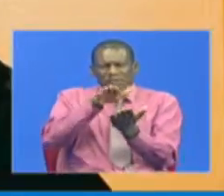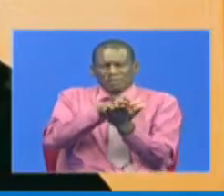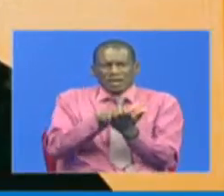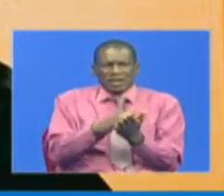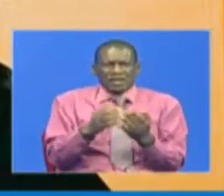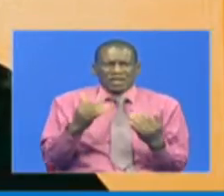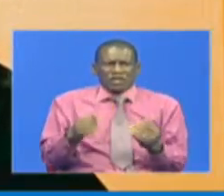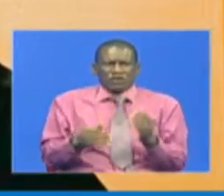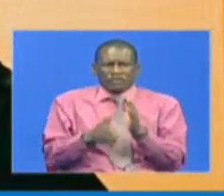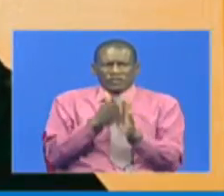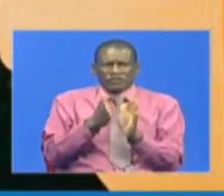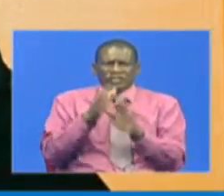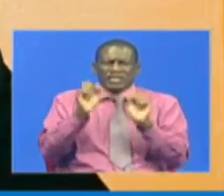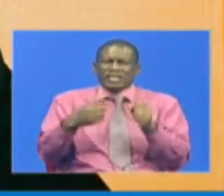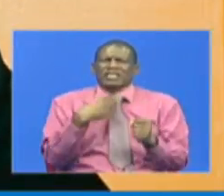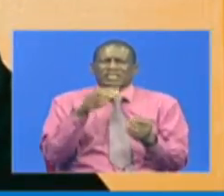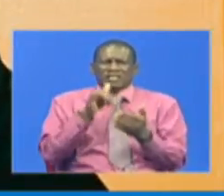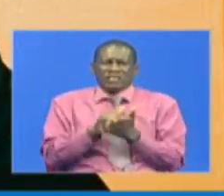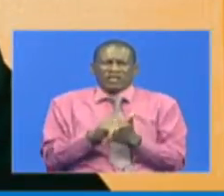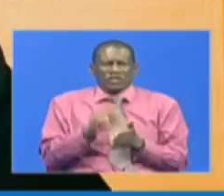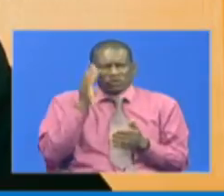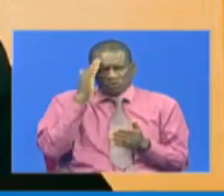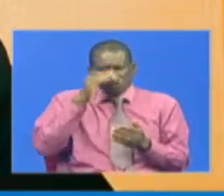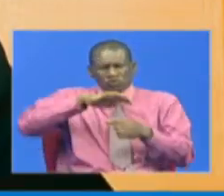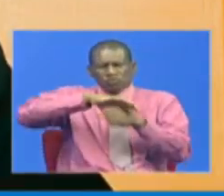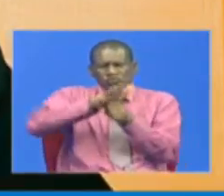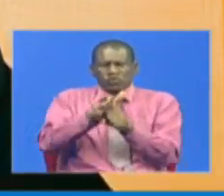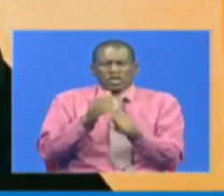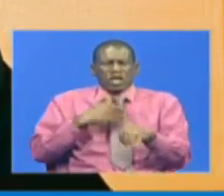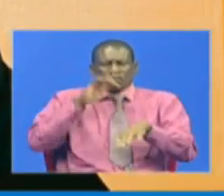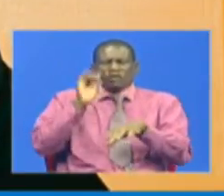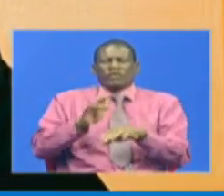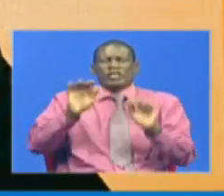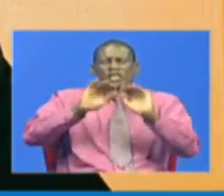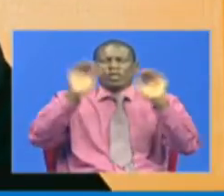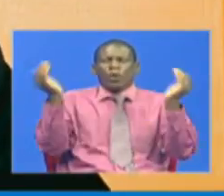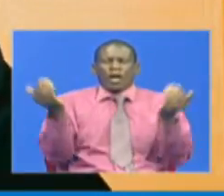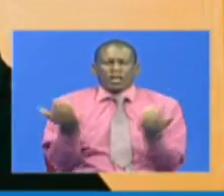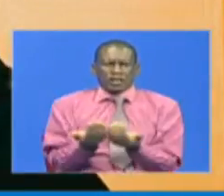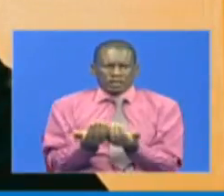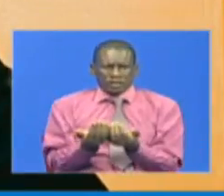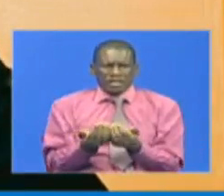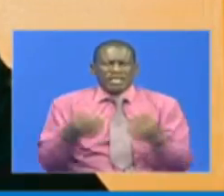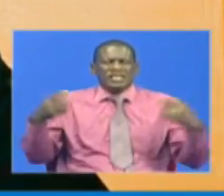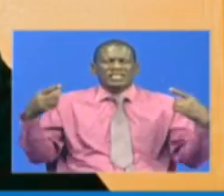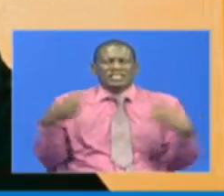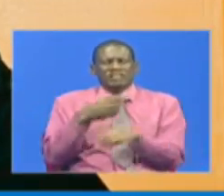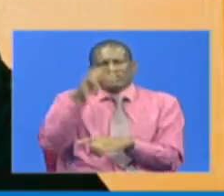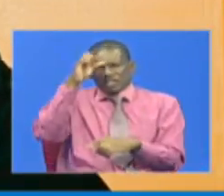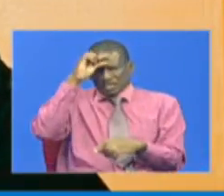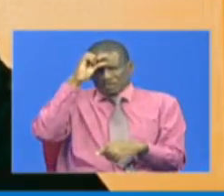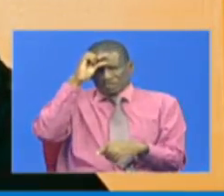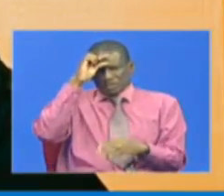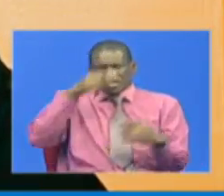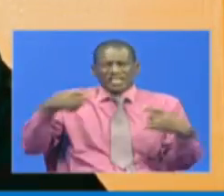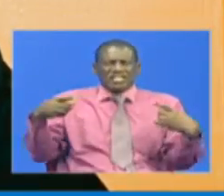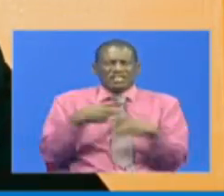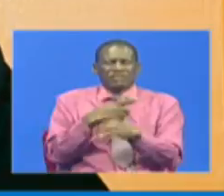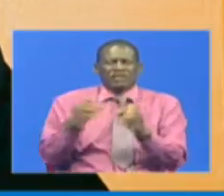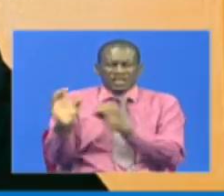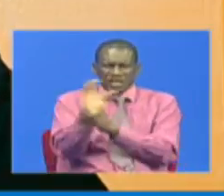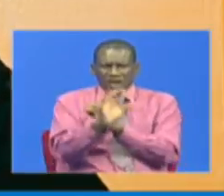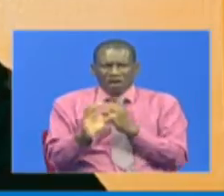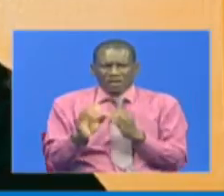Very quickly, I'll say, you know, COVID has affected the whole world. Different governments in different countries